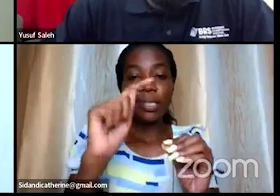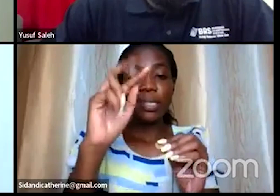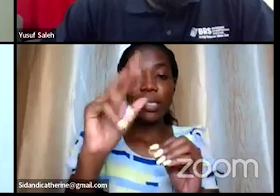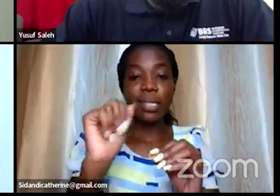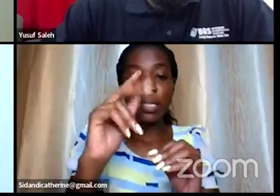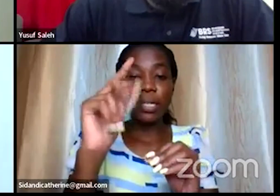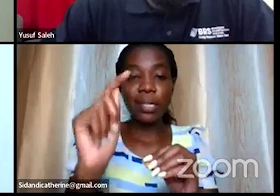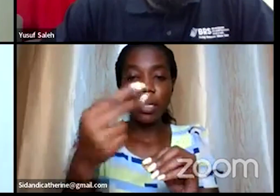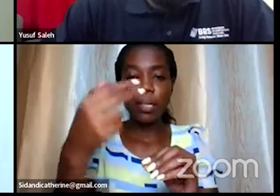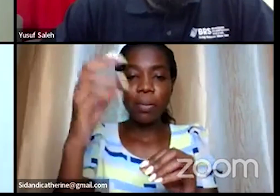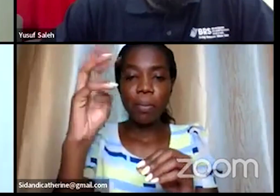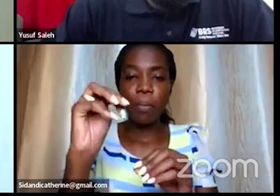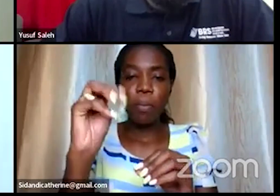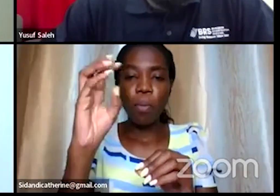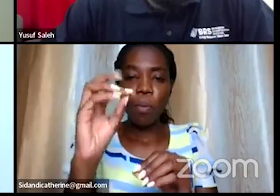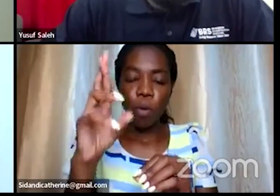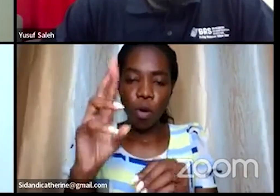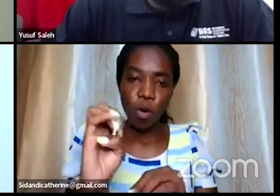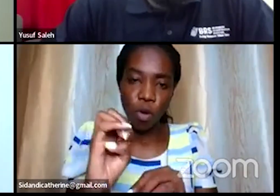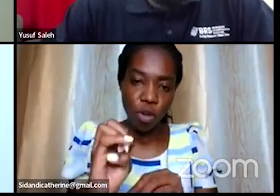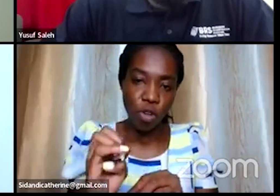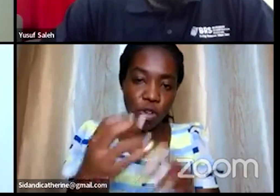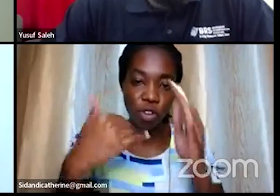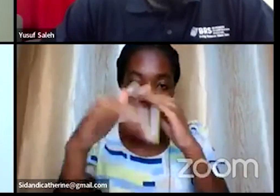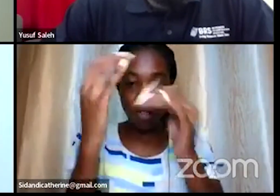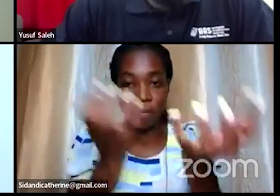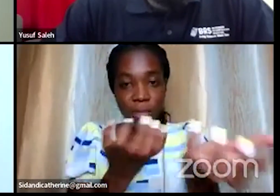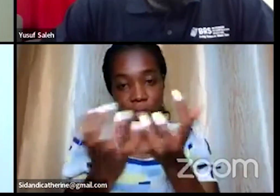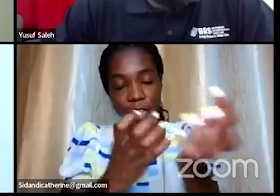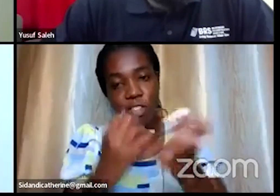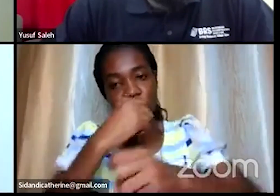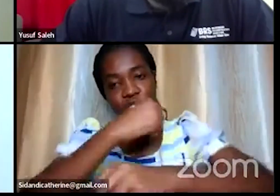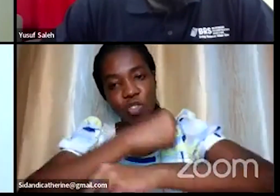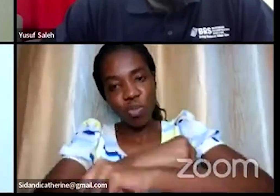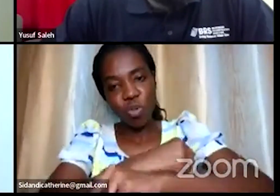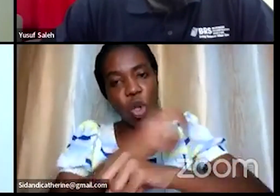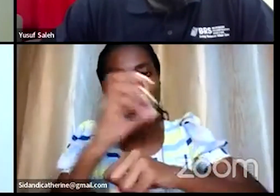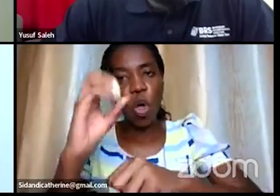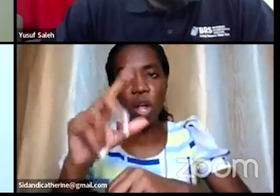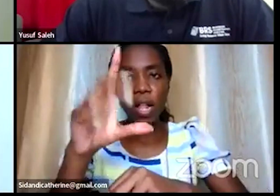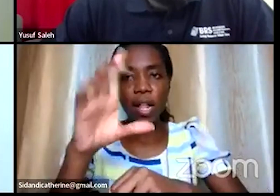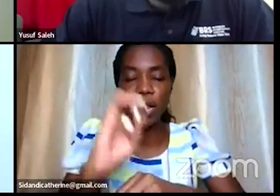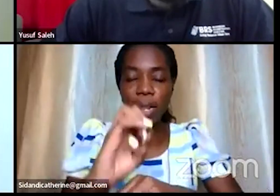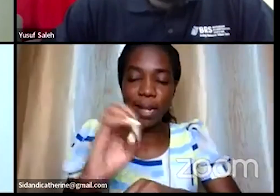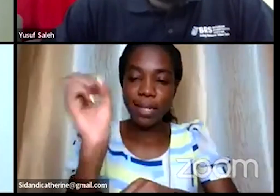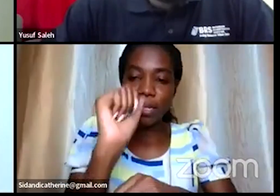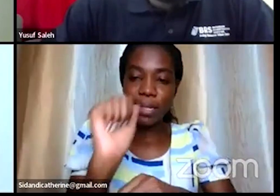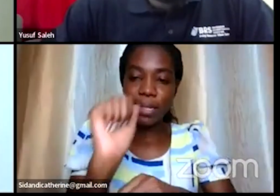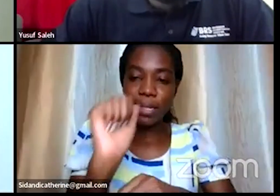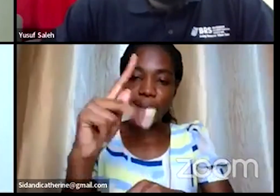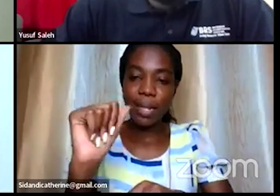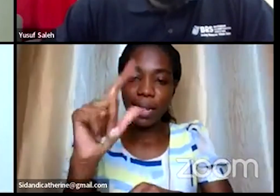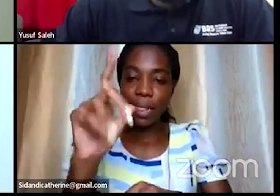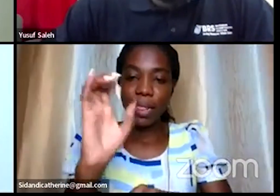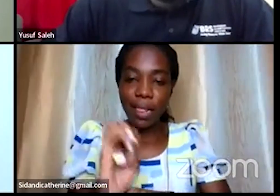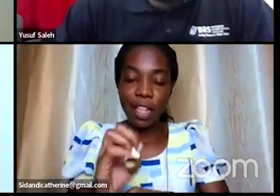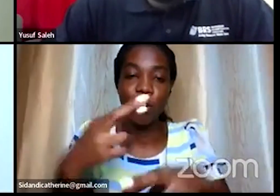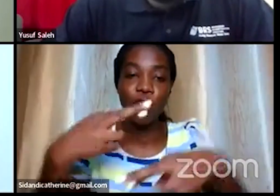of you who live in Kenya, you know Strathmore University Business School, Ole Sankale Road, that is the campus. But I